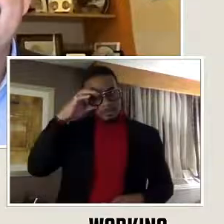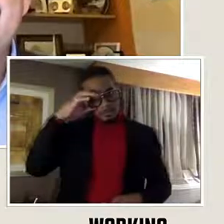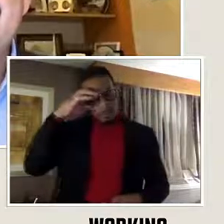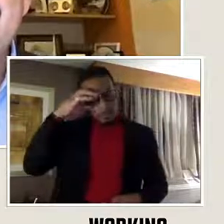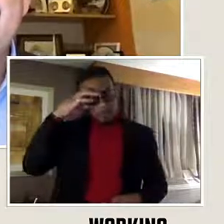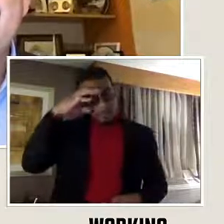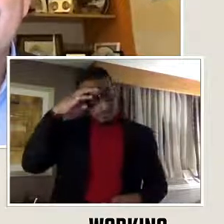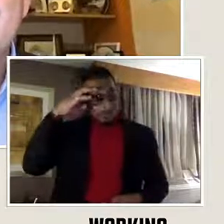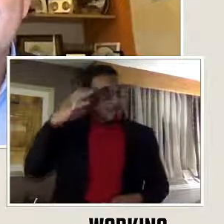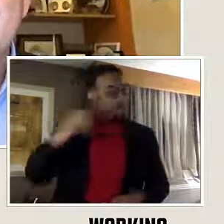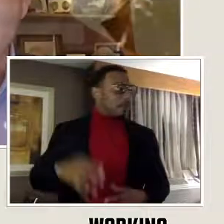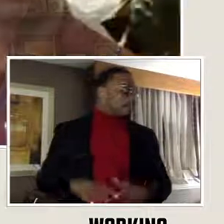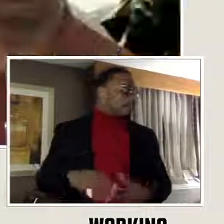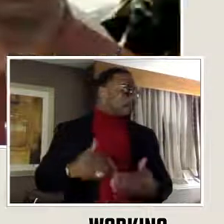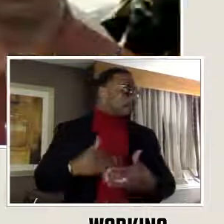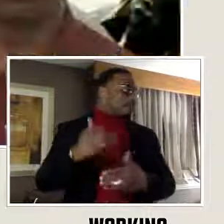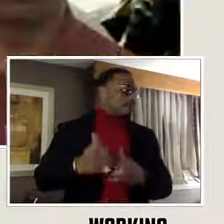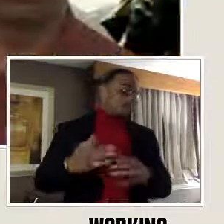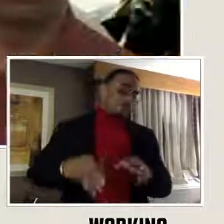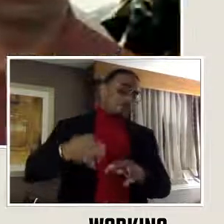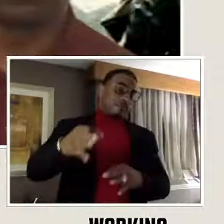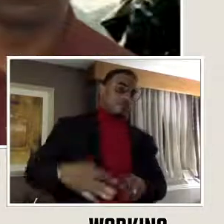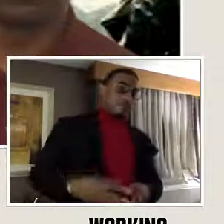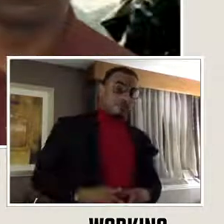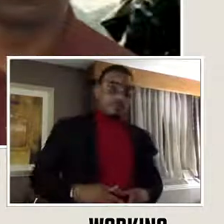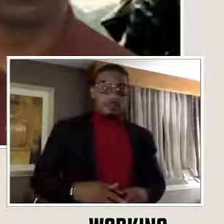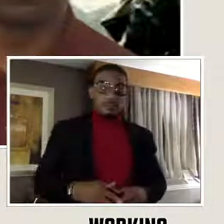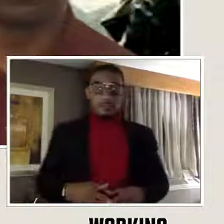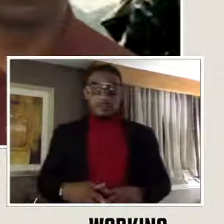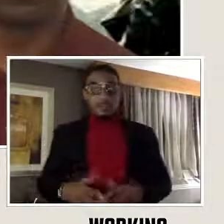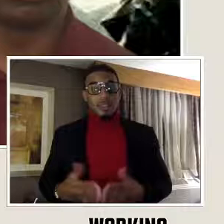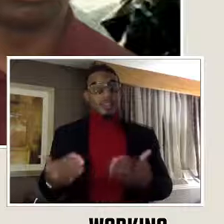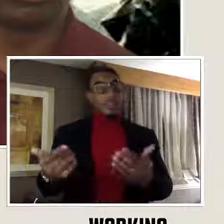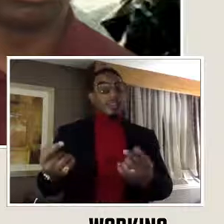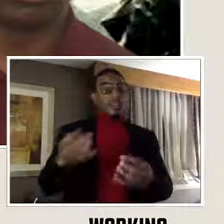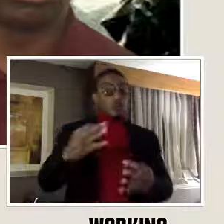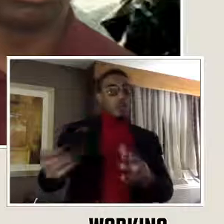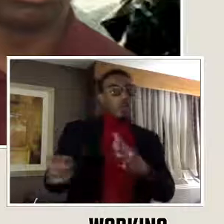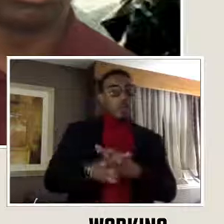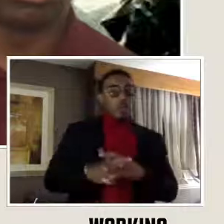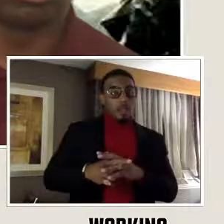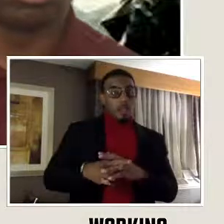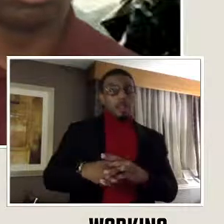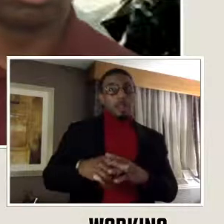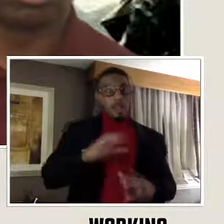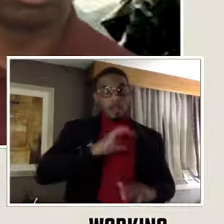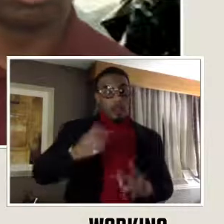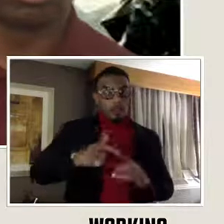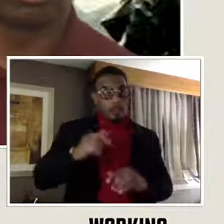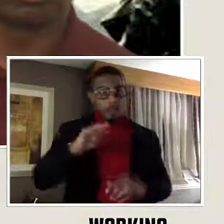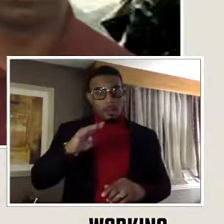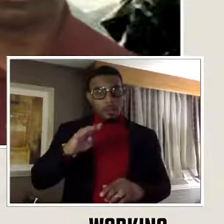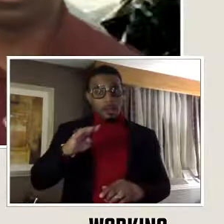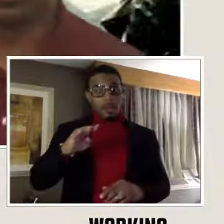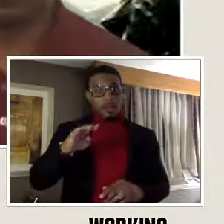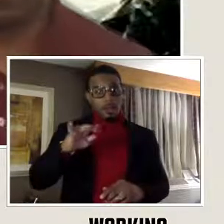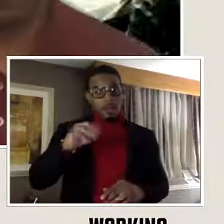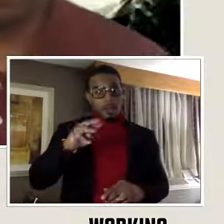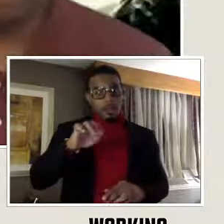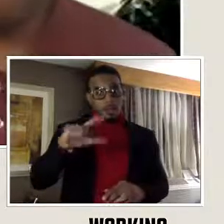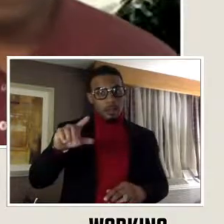All right, well, next up, without any further ado, incoming Congressman from the Boogie Down Bronx, my brother, Jamal